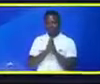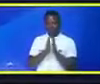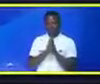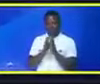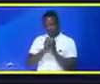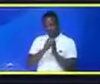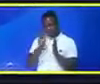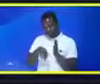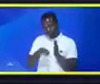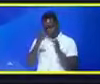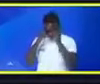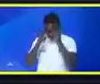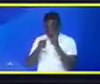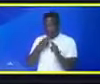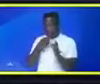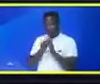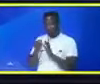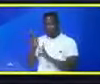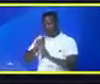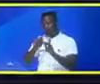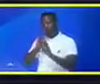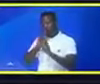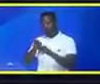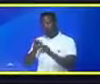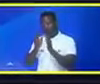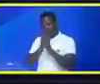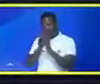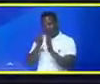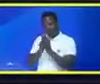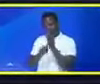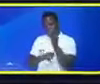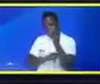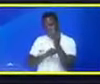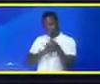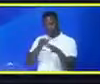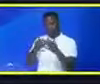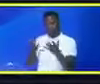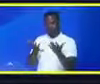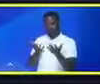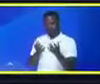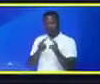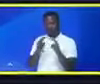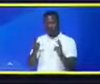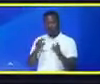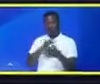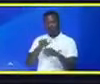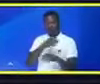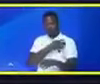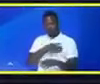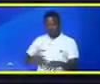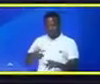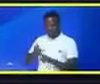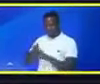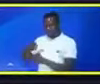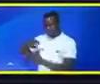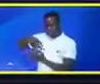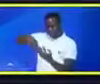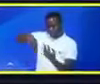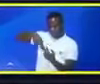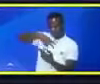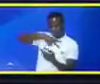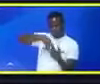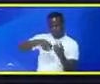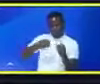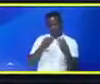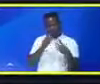The Bible says, unto thee that answers prayer shall all flesh come. So let me request that the ushers move around. There are lots of